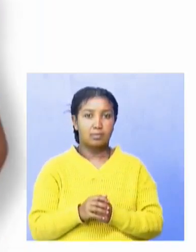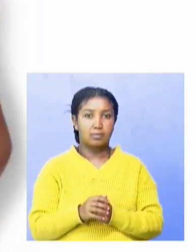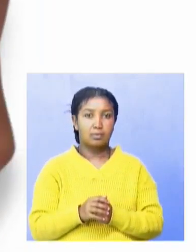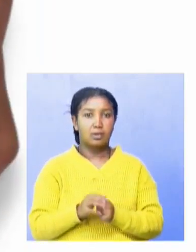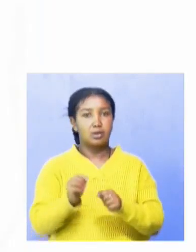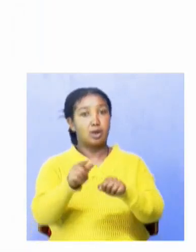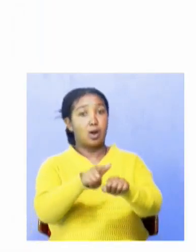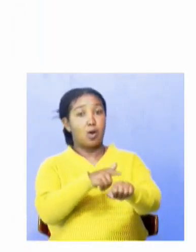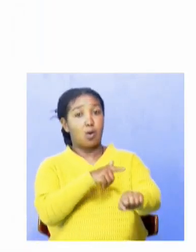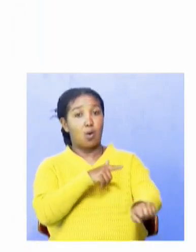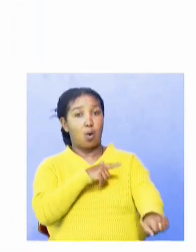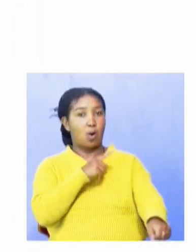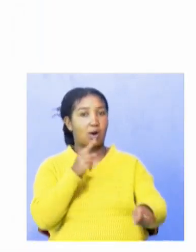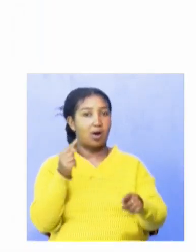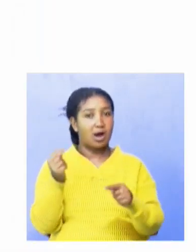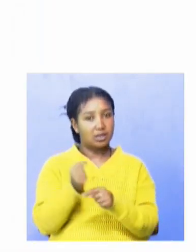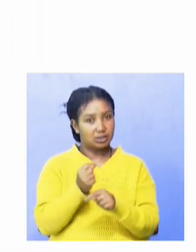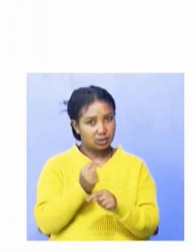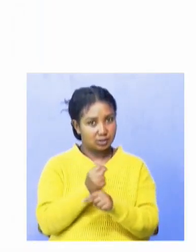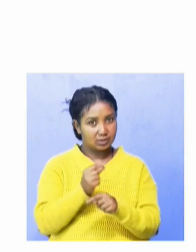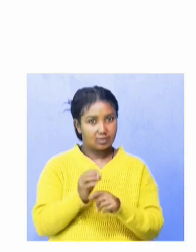the long action.